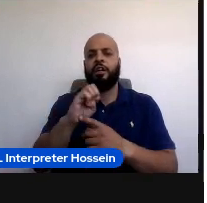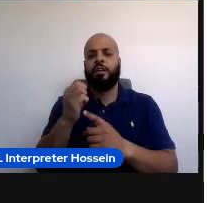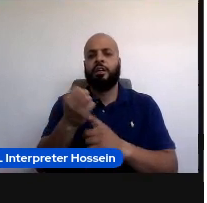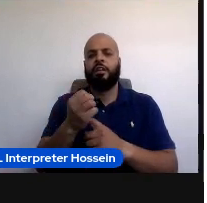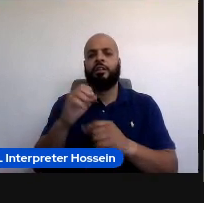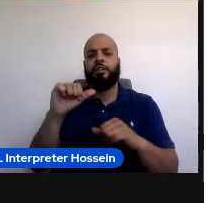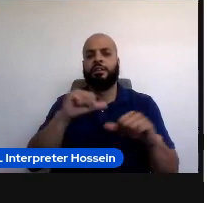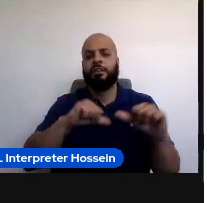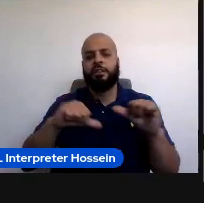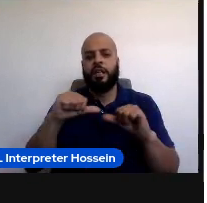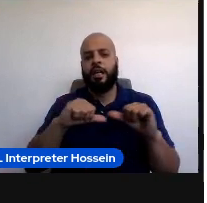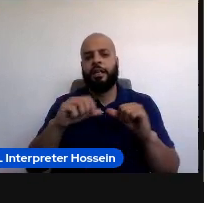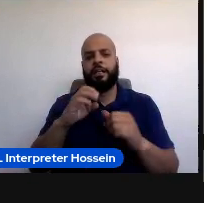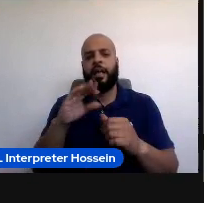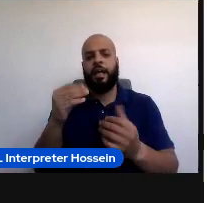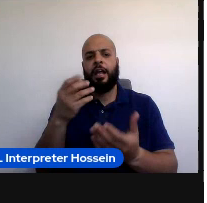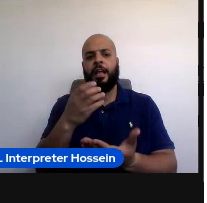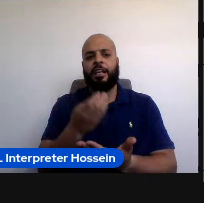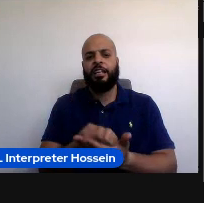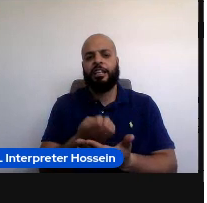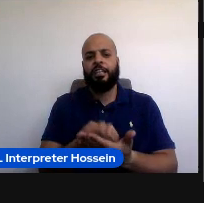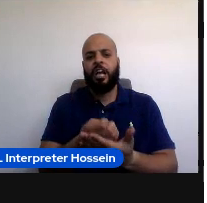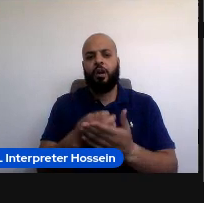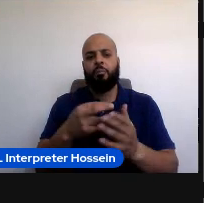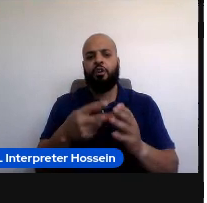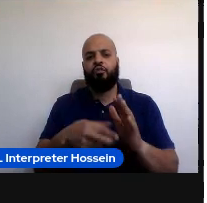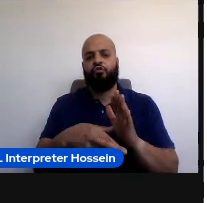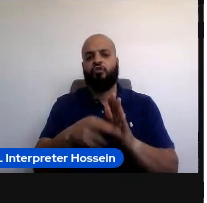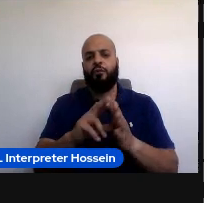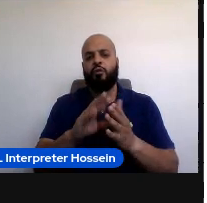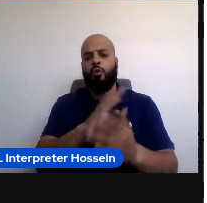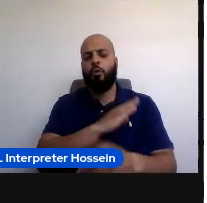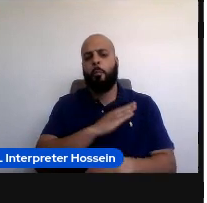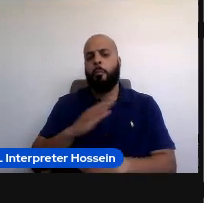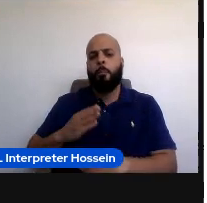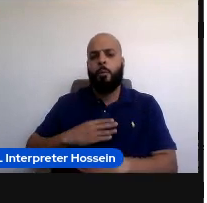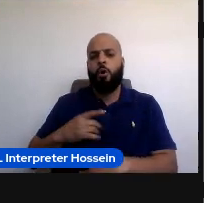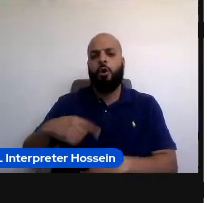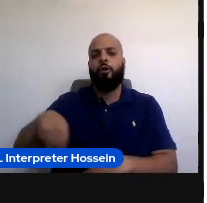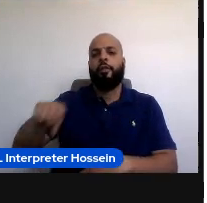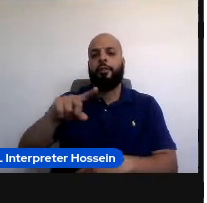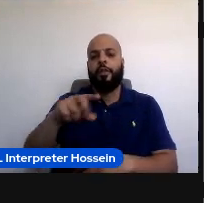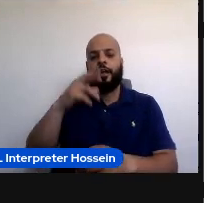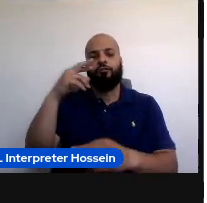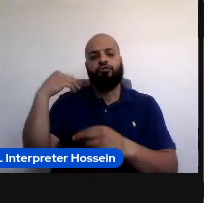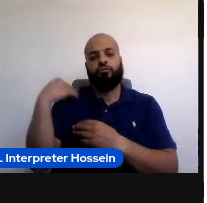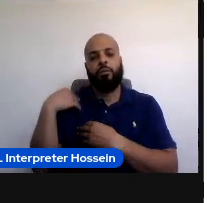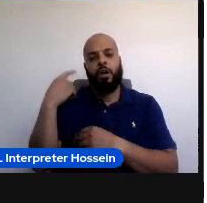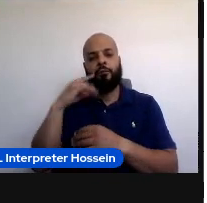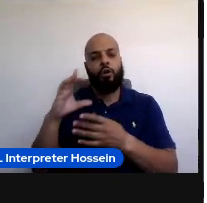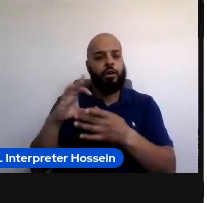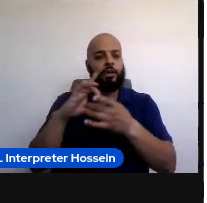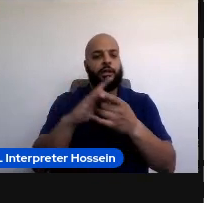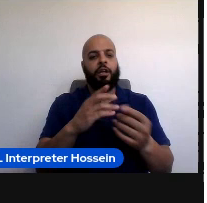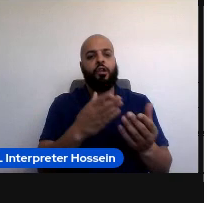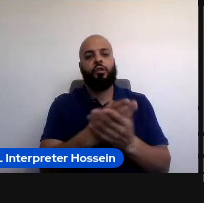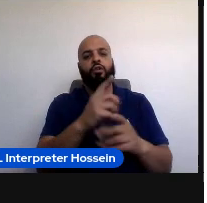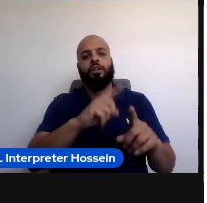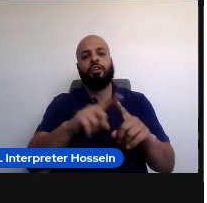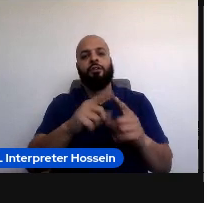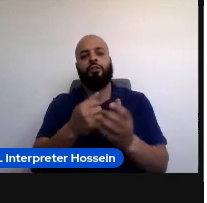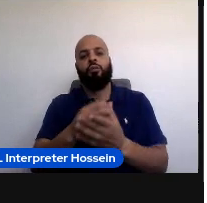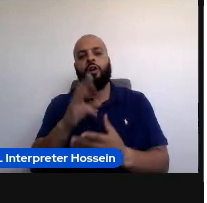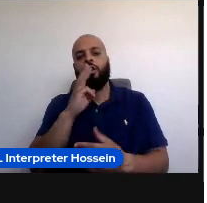Economic Review Board, because they are the ones that are responsible for connecting us through the various wastewater treatment